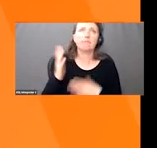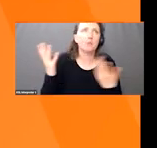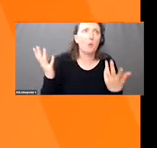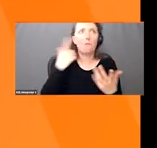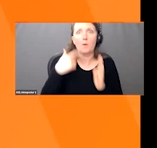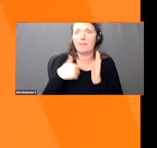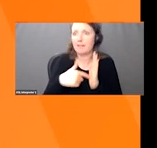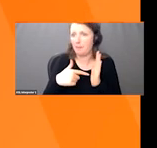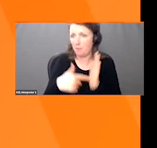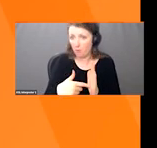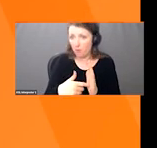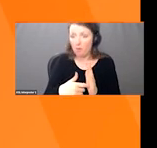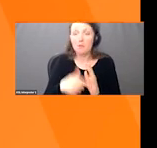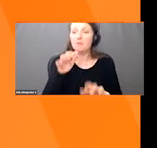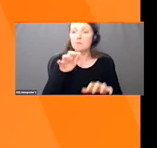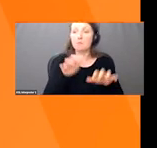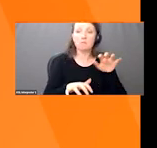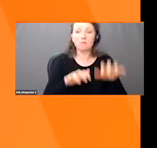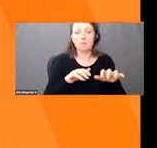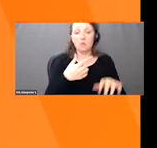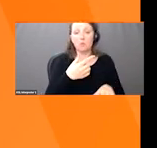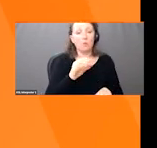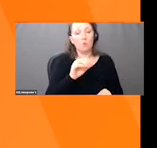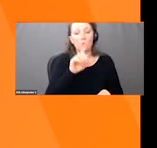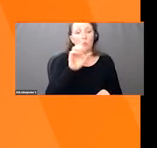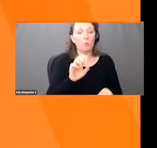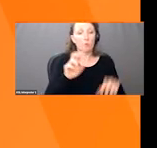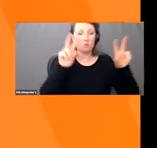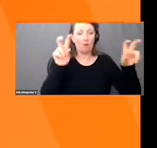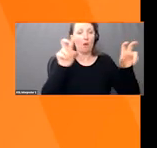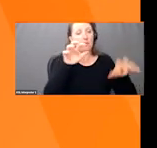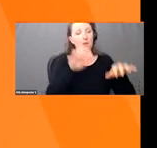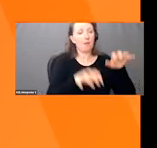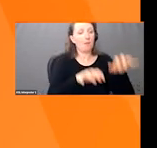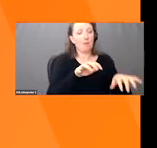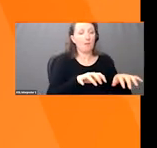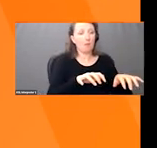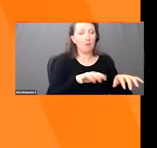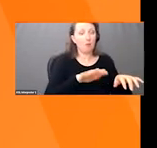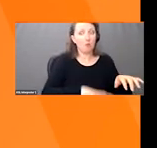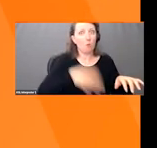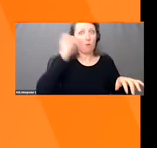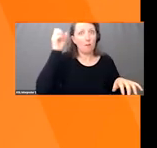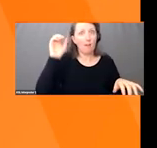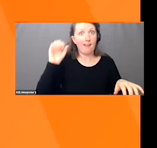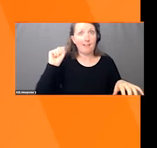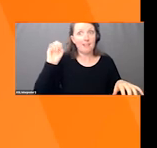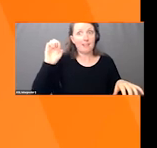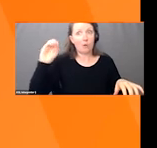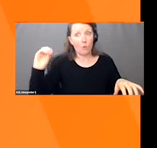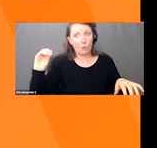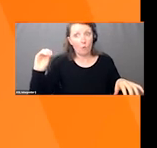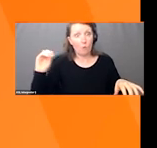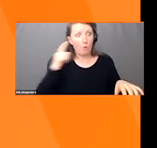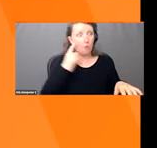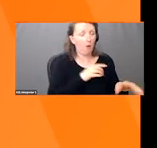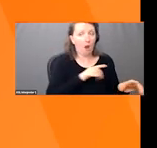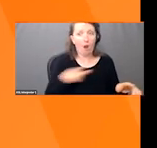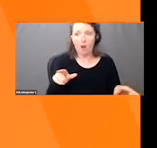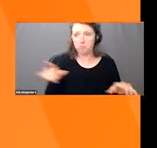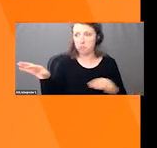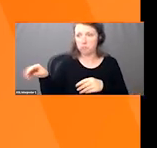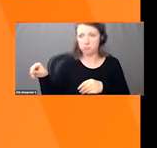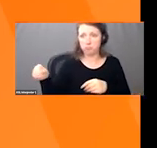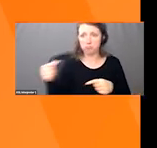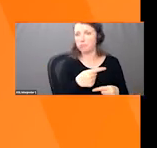searching through Google for a specific topic. Having this content on LinkedIn will help you be found if someone is searching through